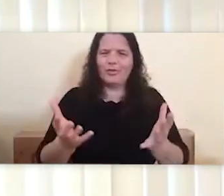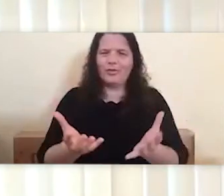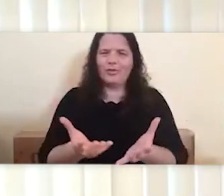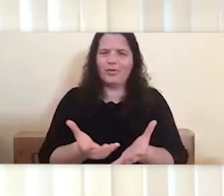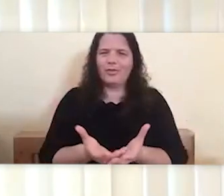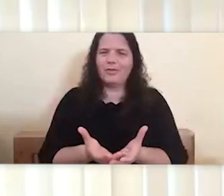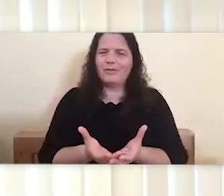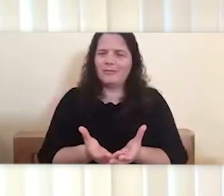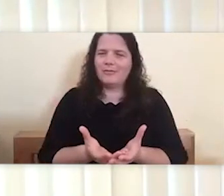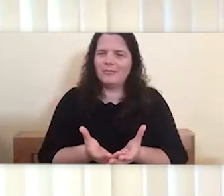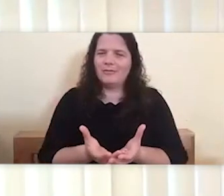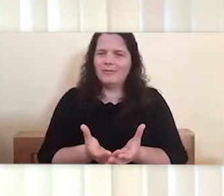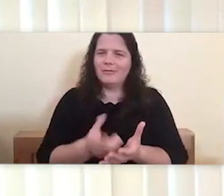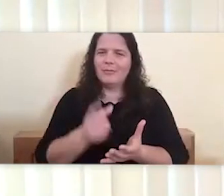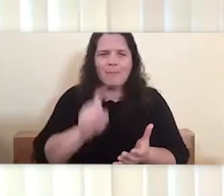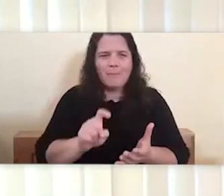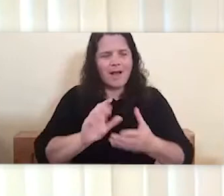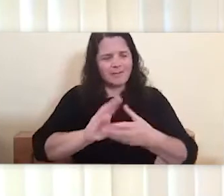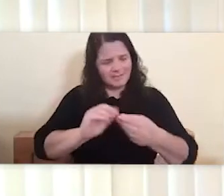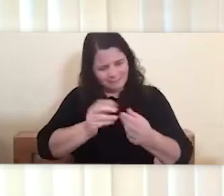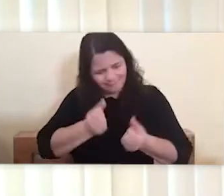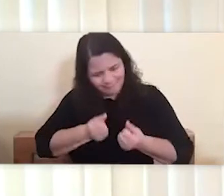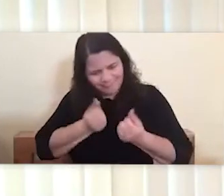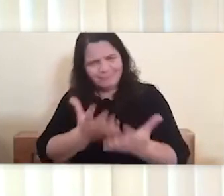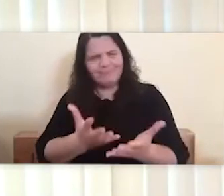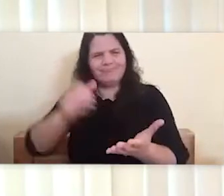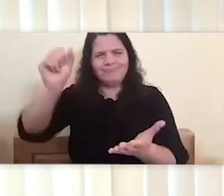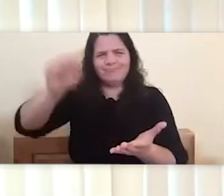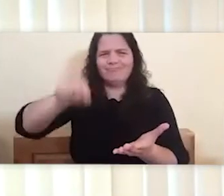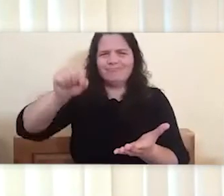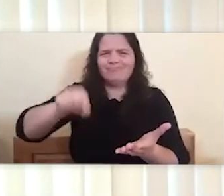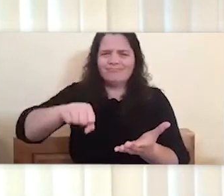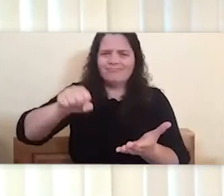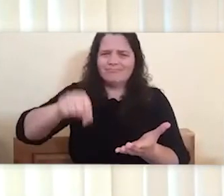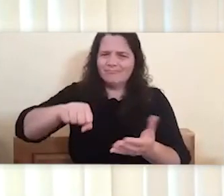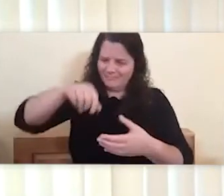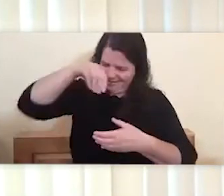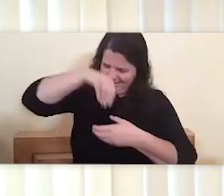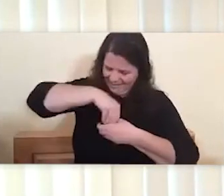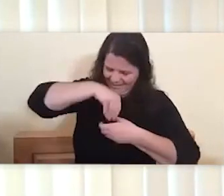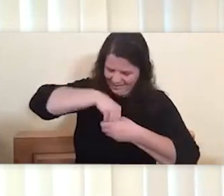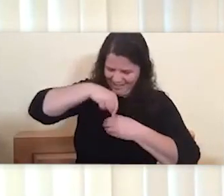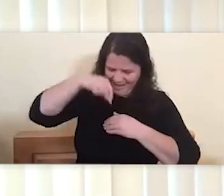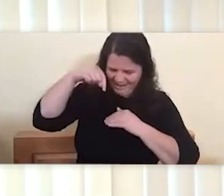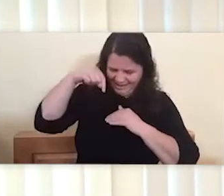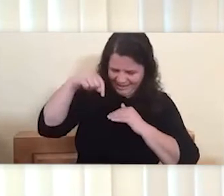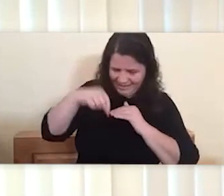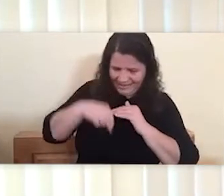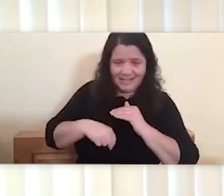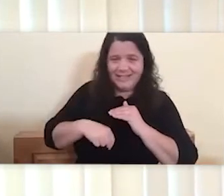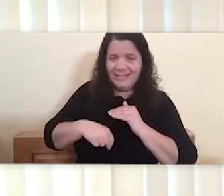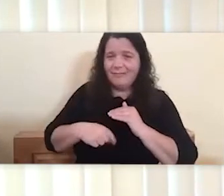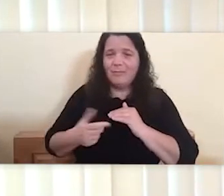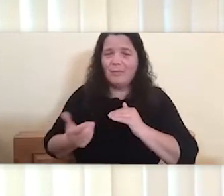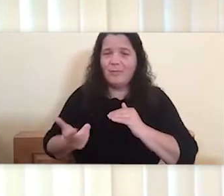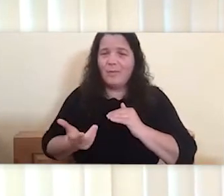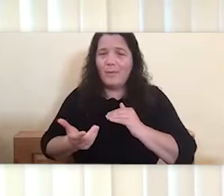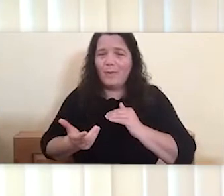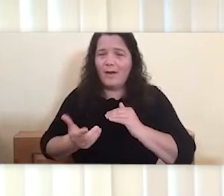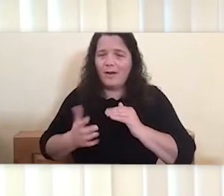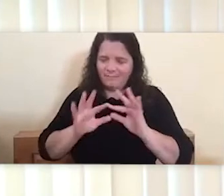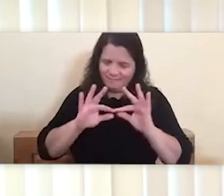We must assert that which exists deep within us, namely, a sense of